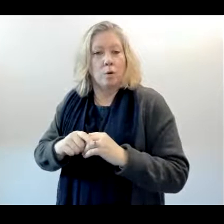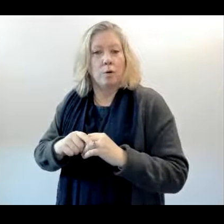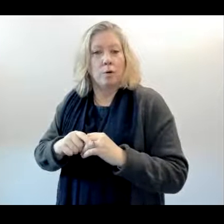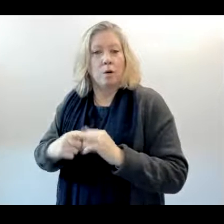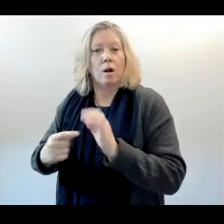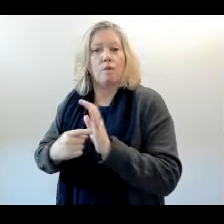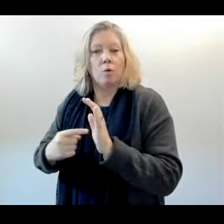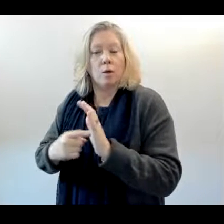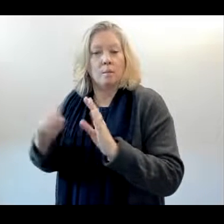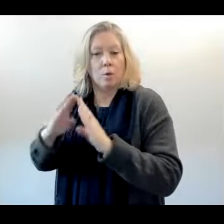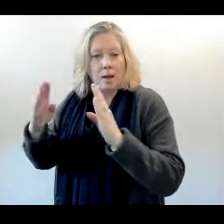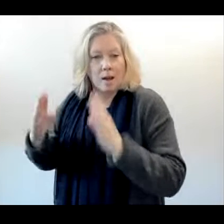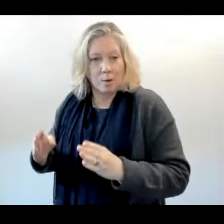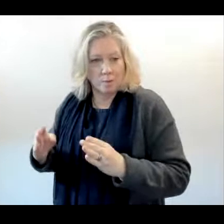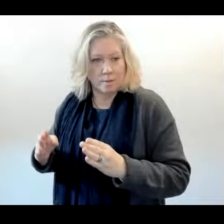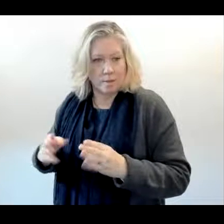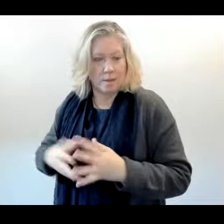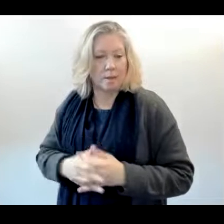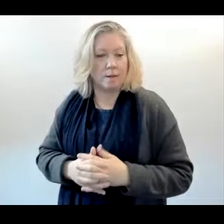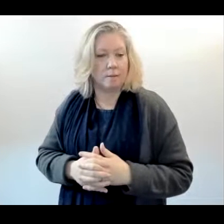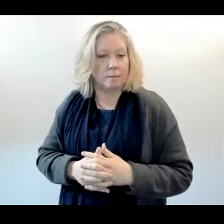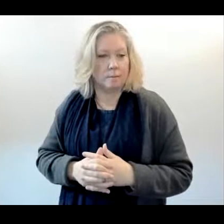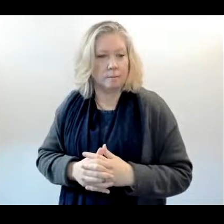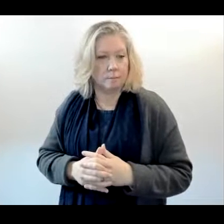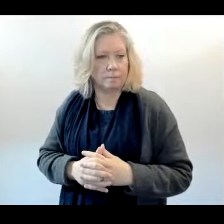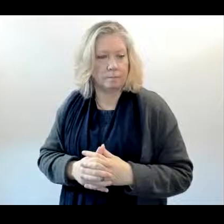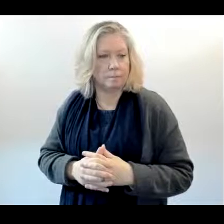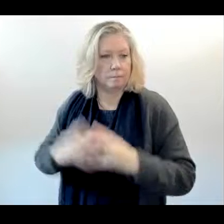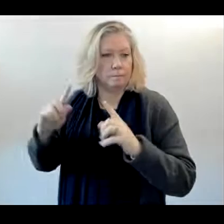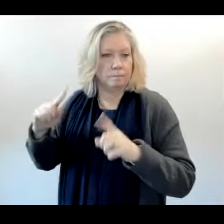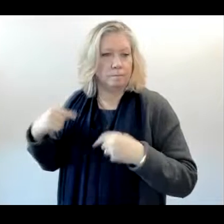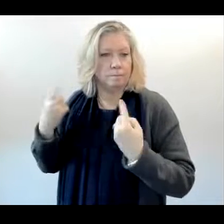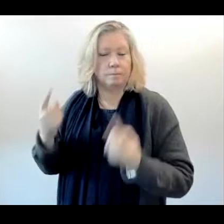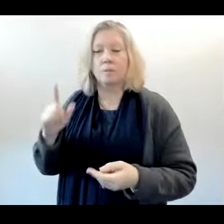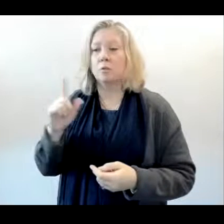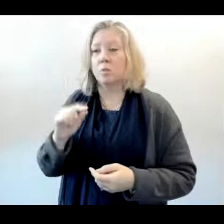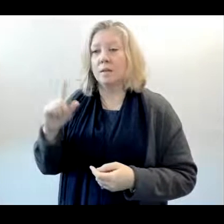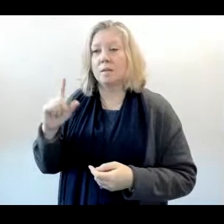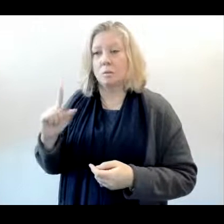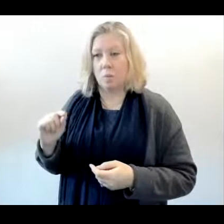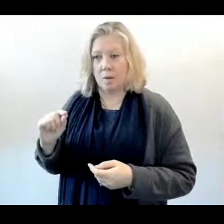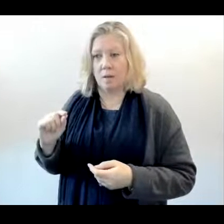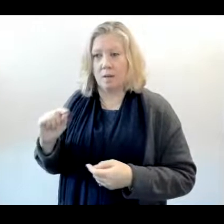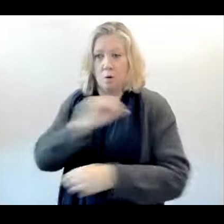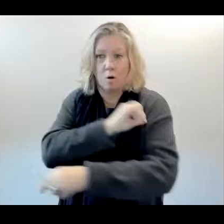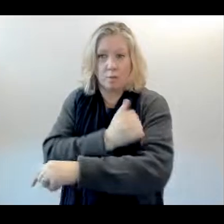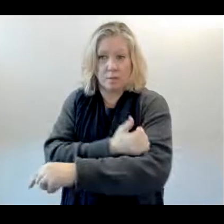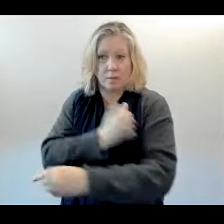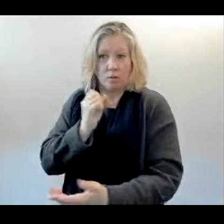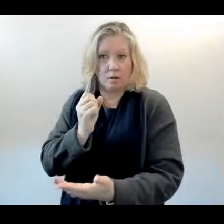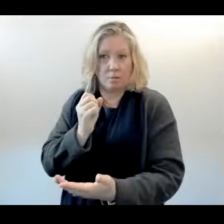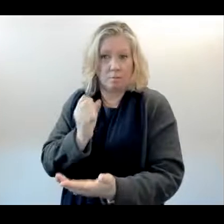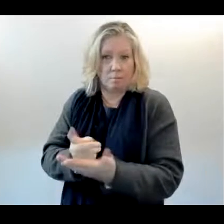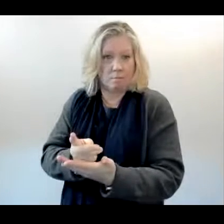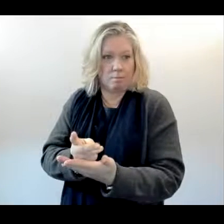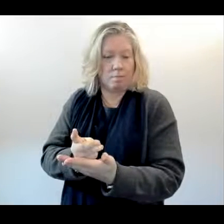housing as well. So it's a mixed-use development. Since the board's February 2020 authorization, there has been significant pre-development work